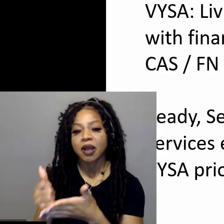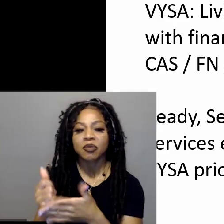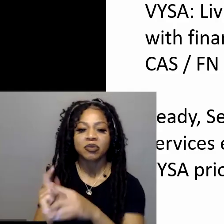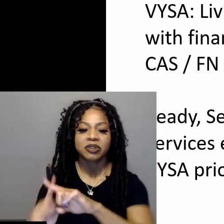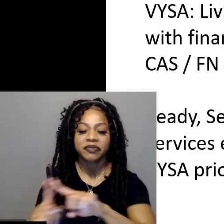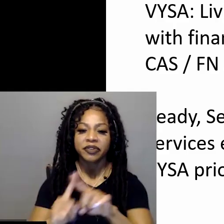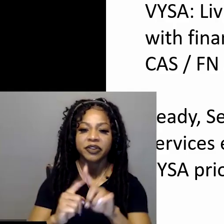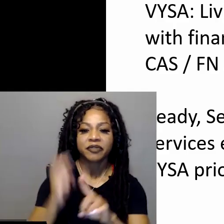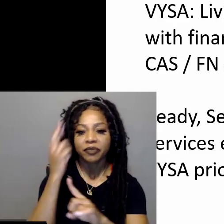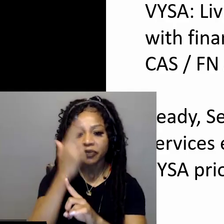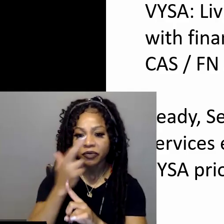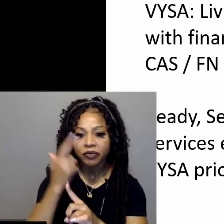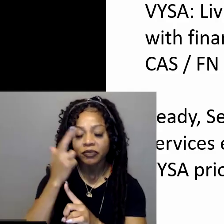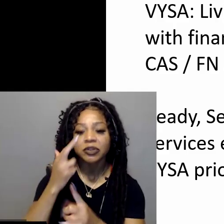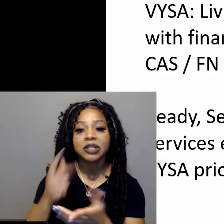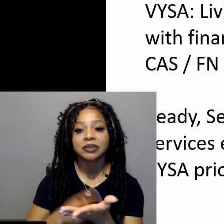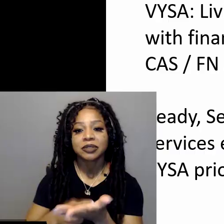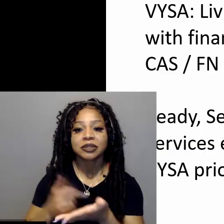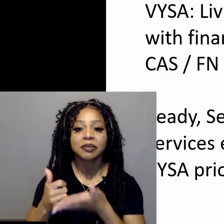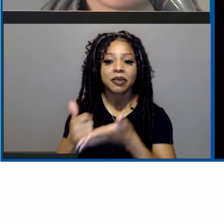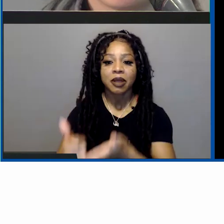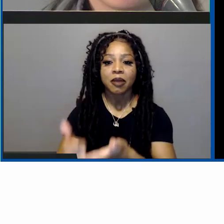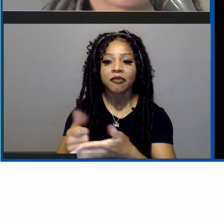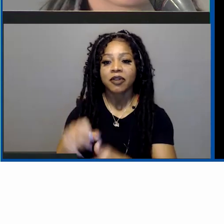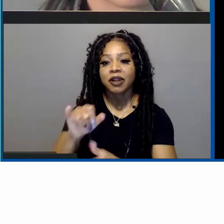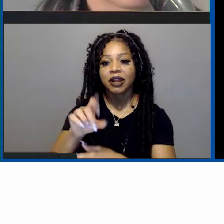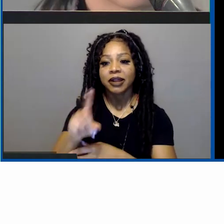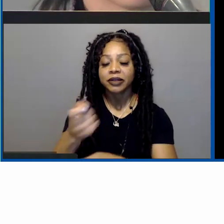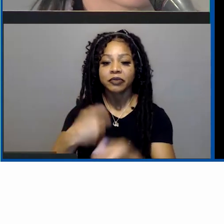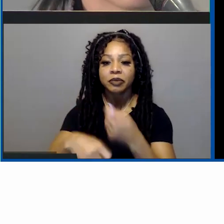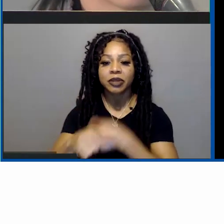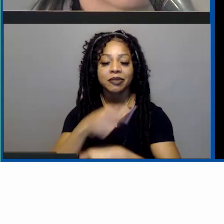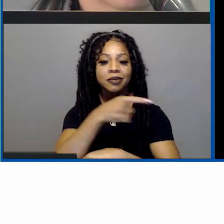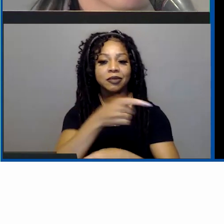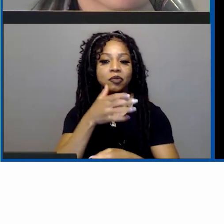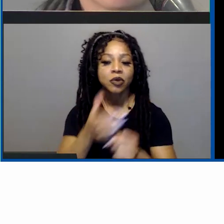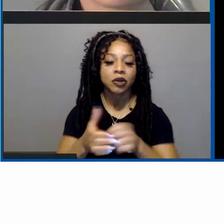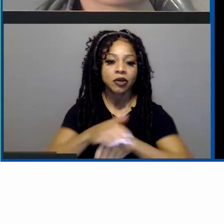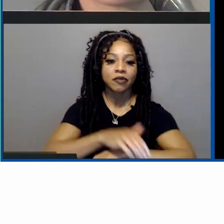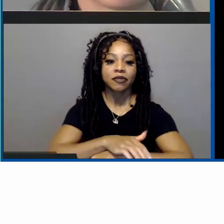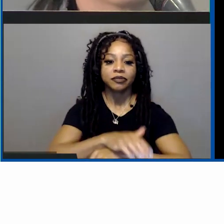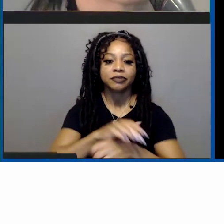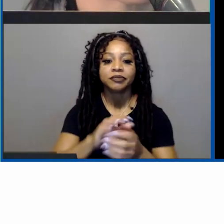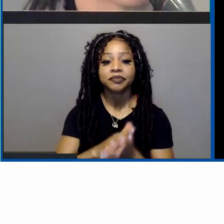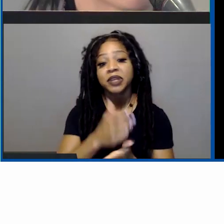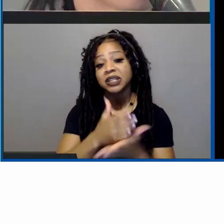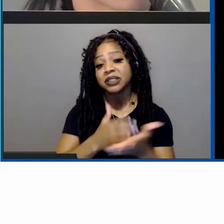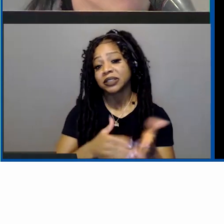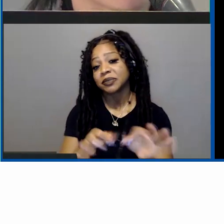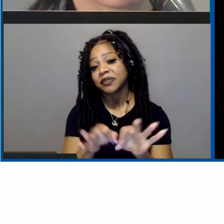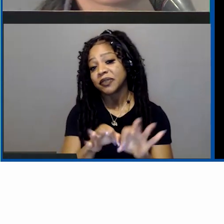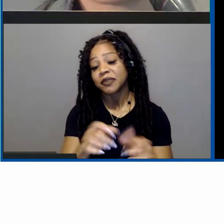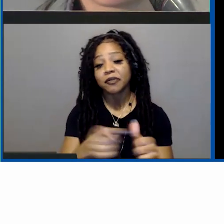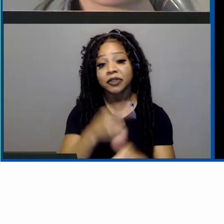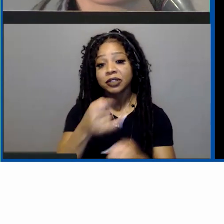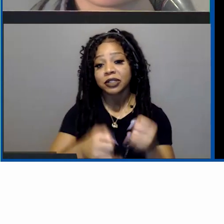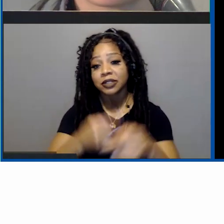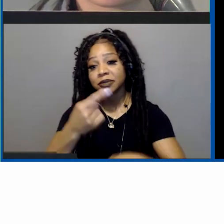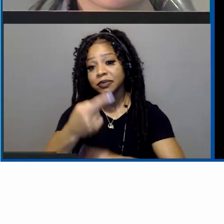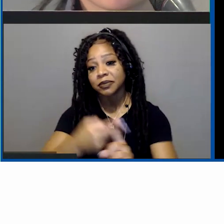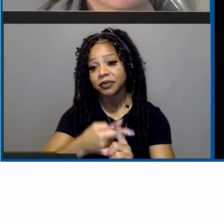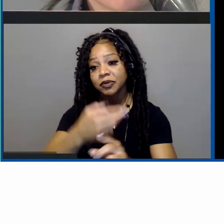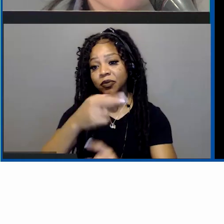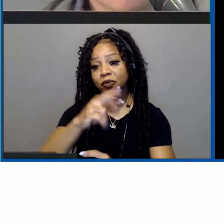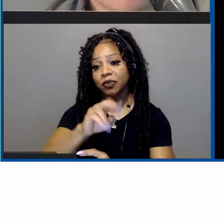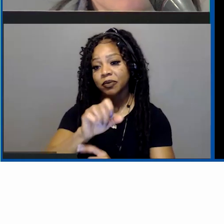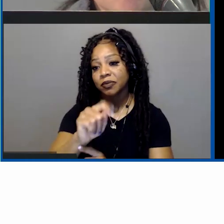helped pay some of the fees for ID replacement, some of the fees that might be required, first and last month's rent, et cetera, et cetera.